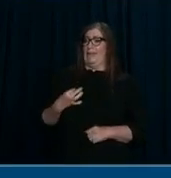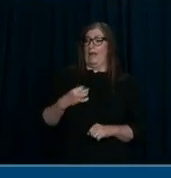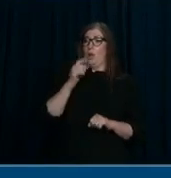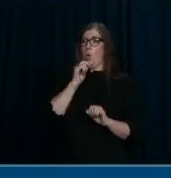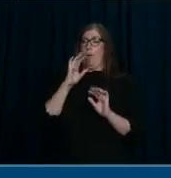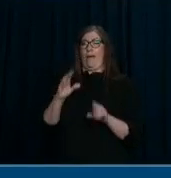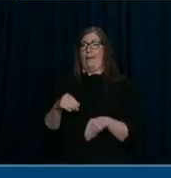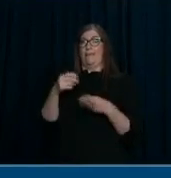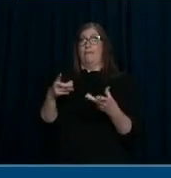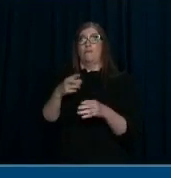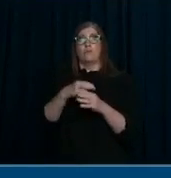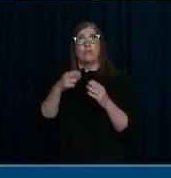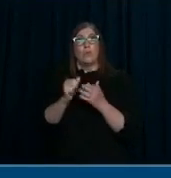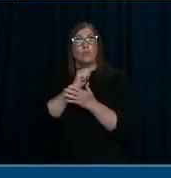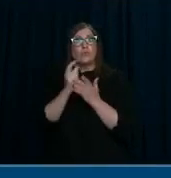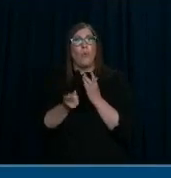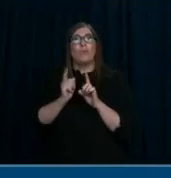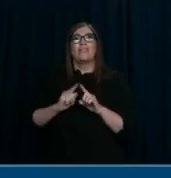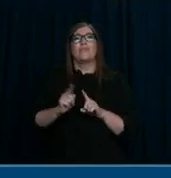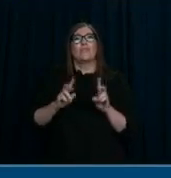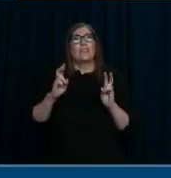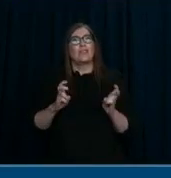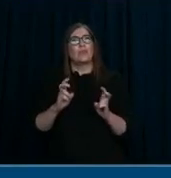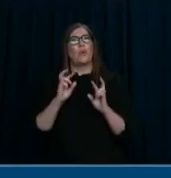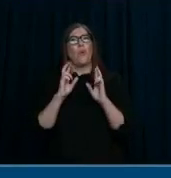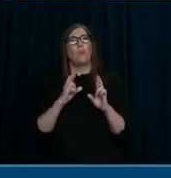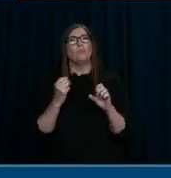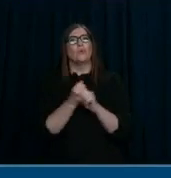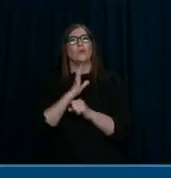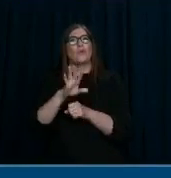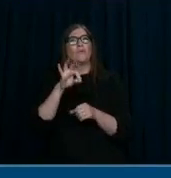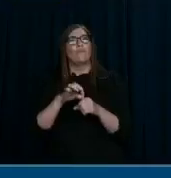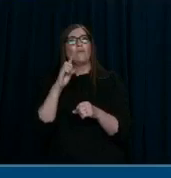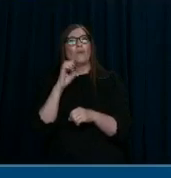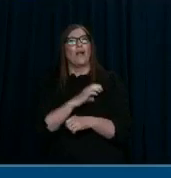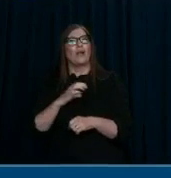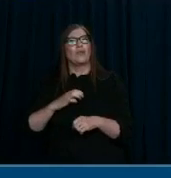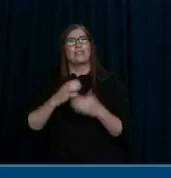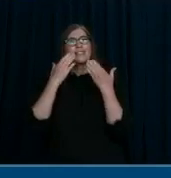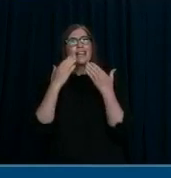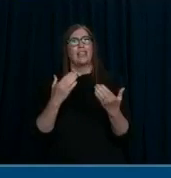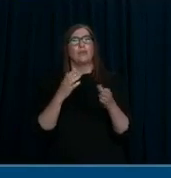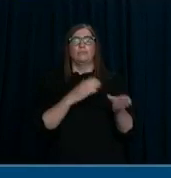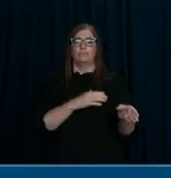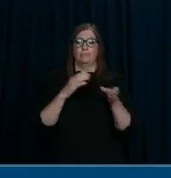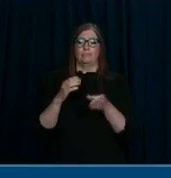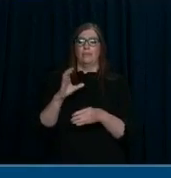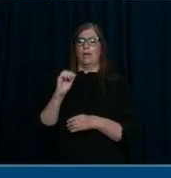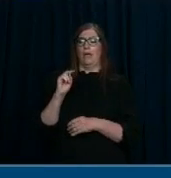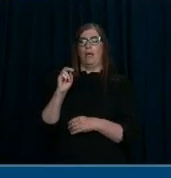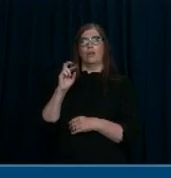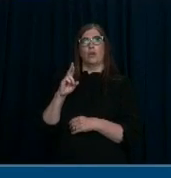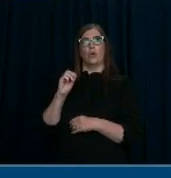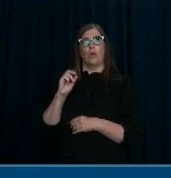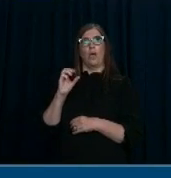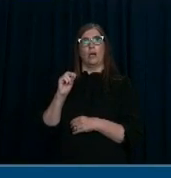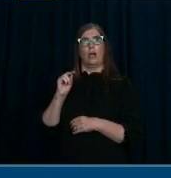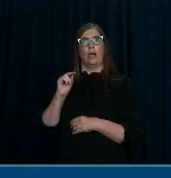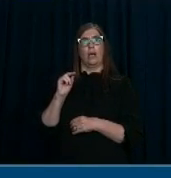results on all of these issues, and I hope to earn your vote for Congress. Thank you. And Mr. Connor O'Callaghan, you have the next opening statement. 2